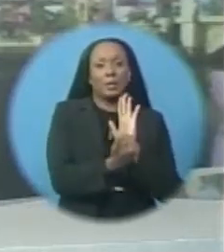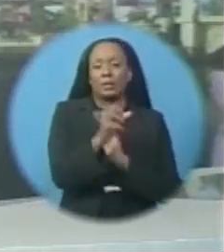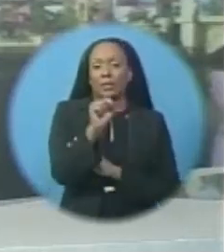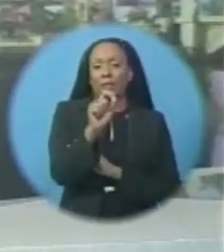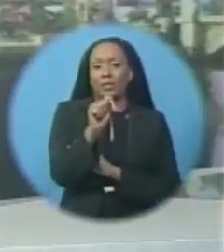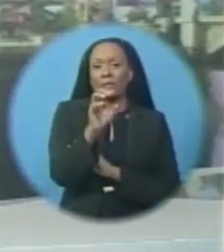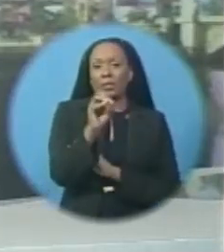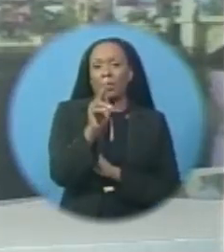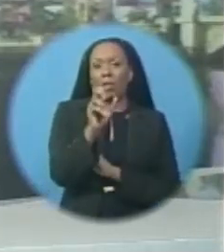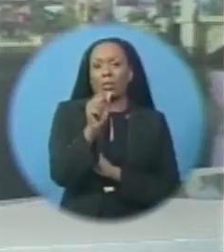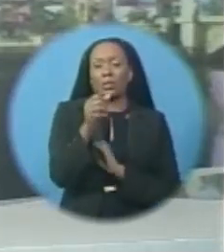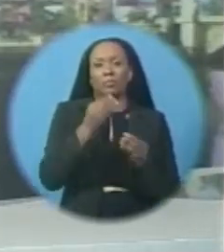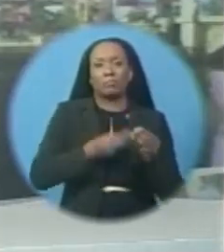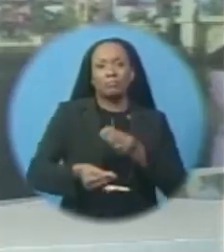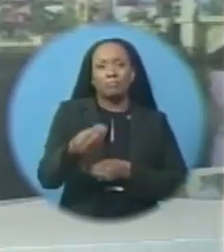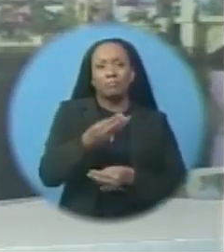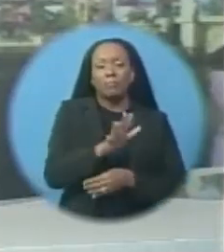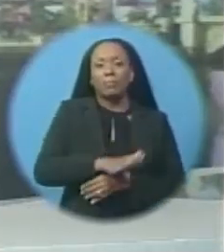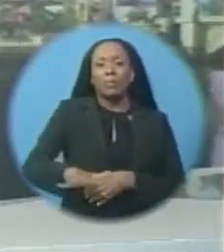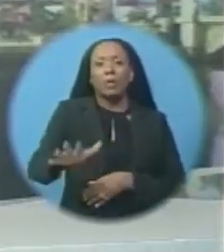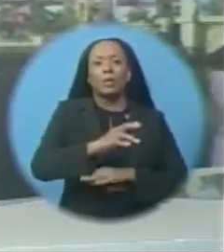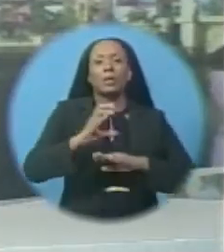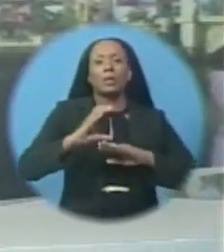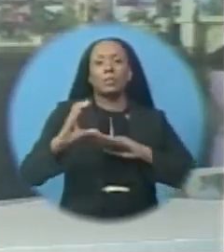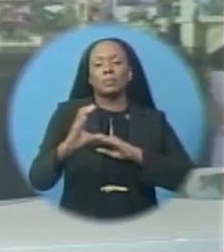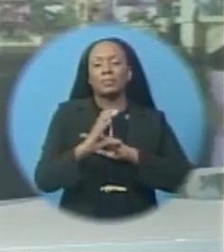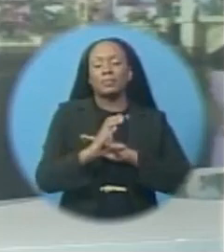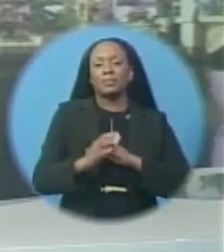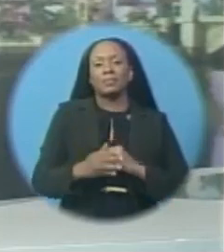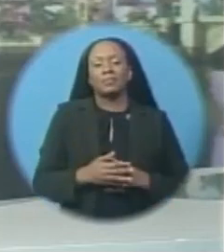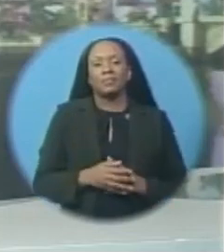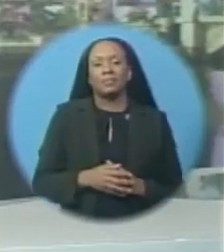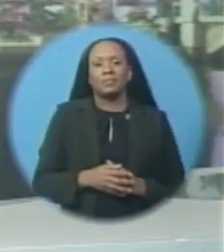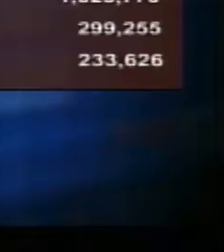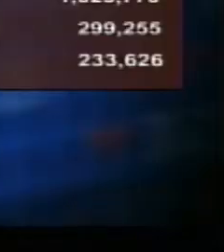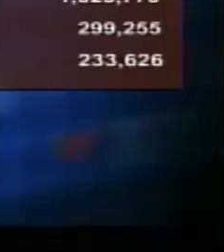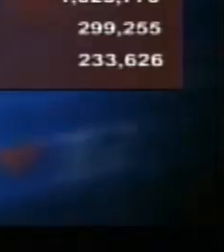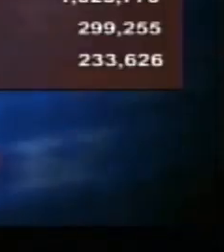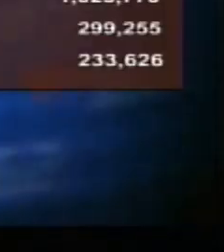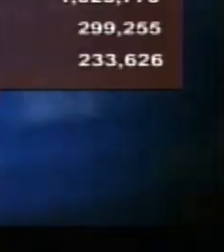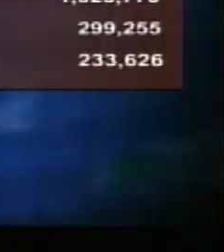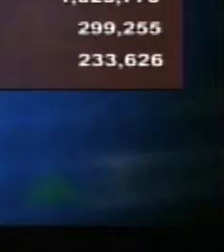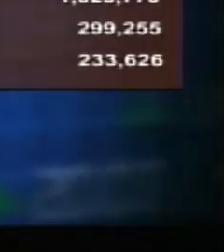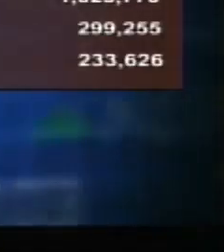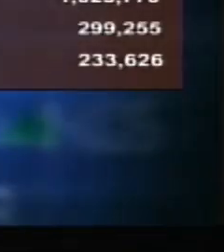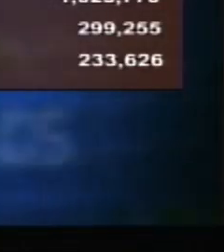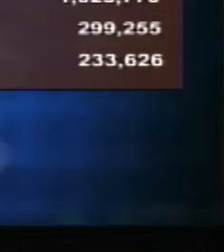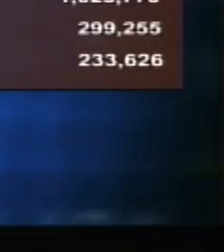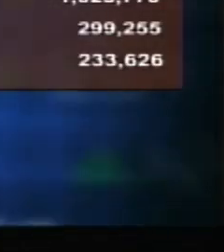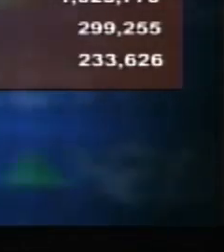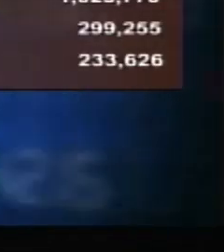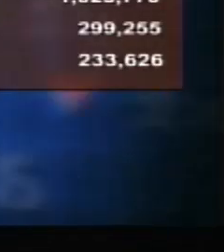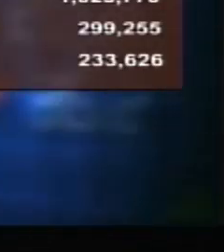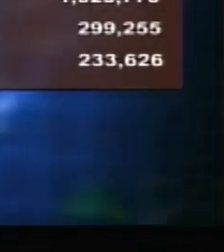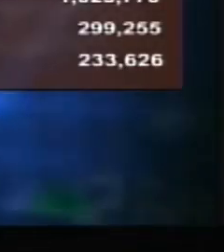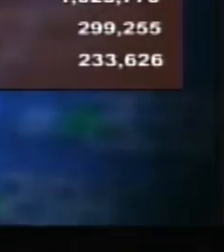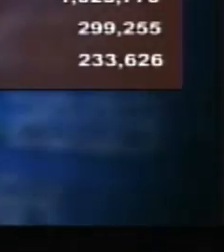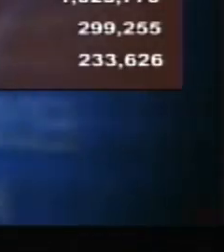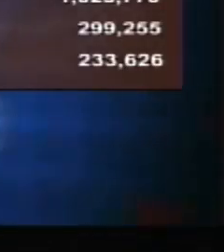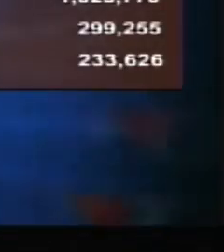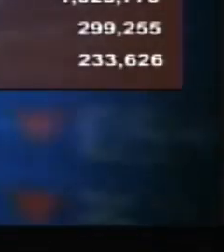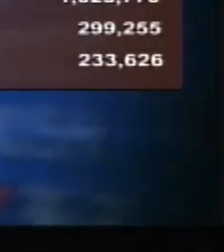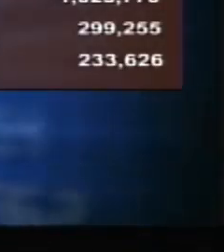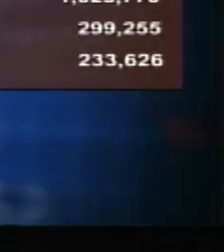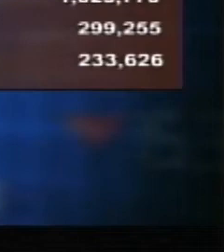how stocks traded on selected exchanges across the region. In Jamaica, Jamaica Broilers Group was the volume leader